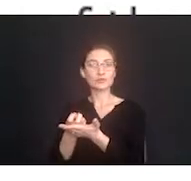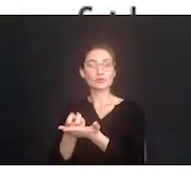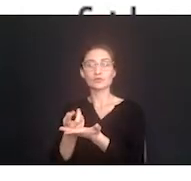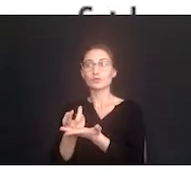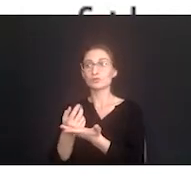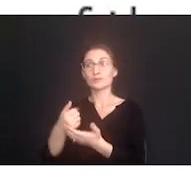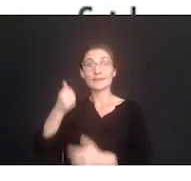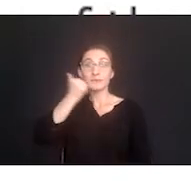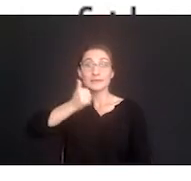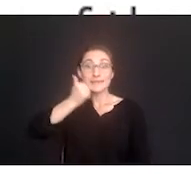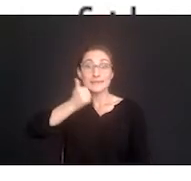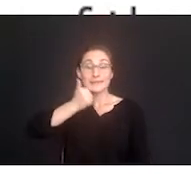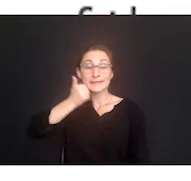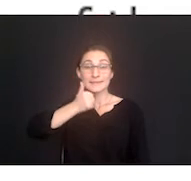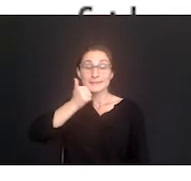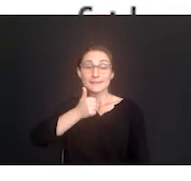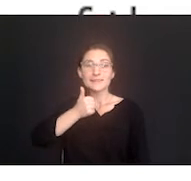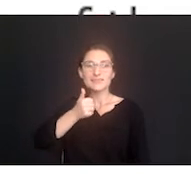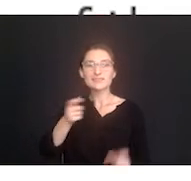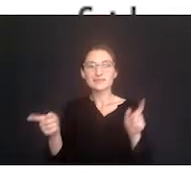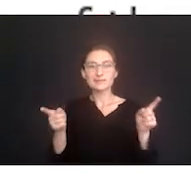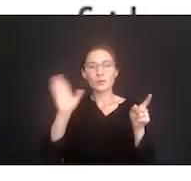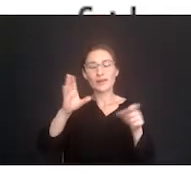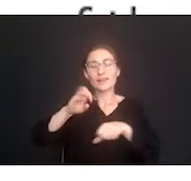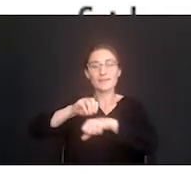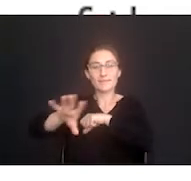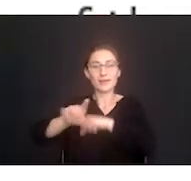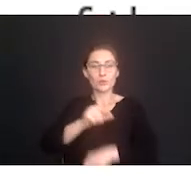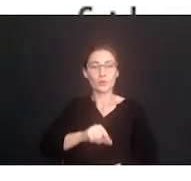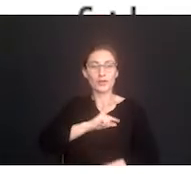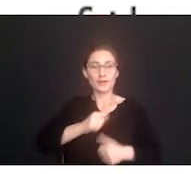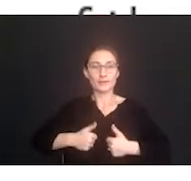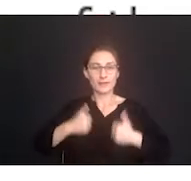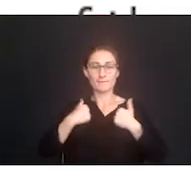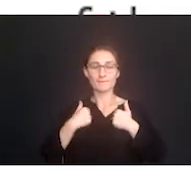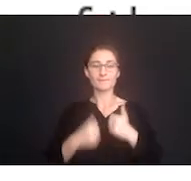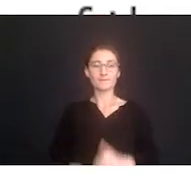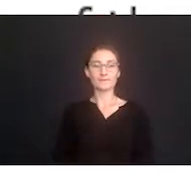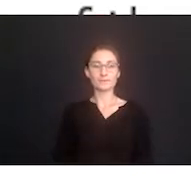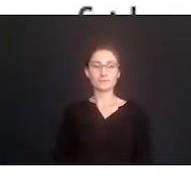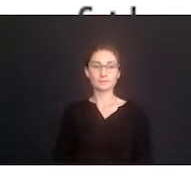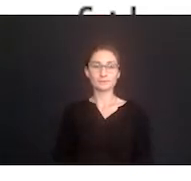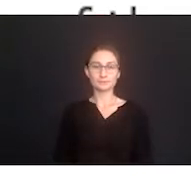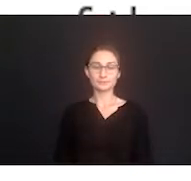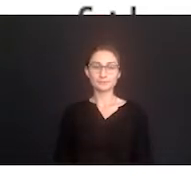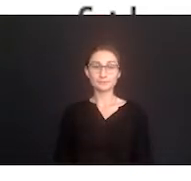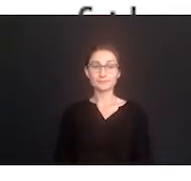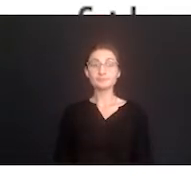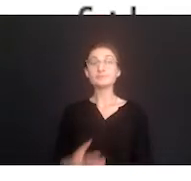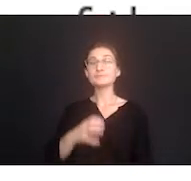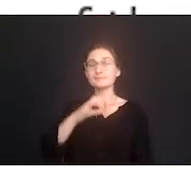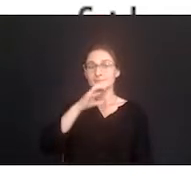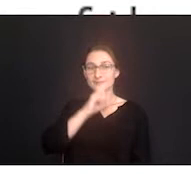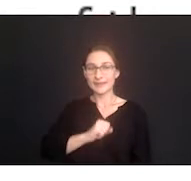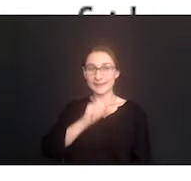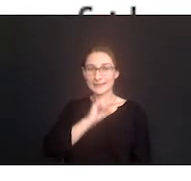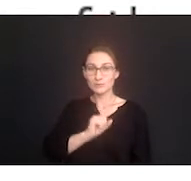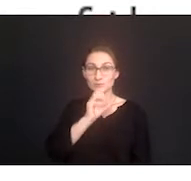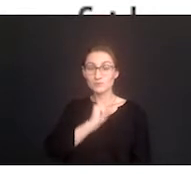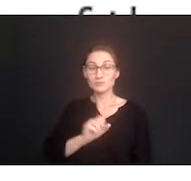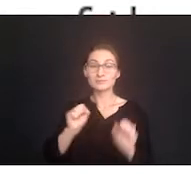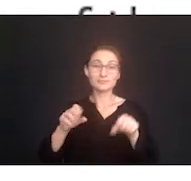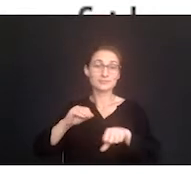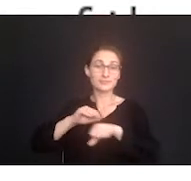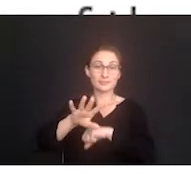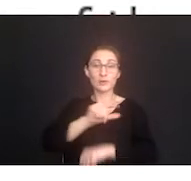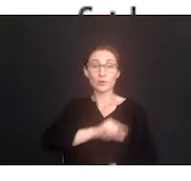seizure once every day can affect their quality of life as well. The age and stage of life may